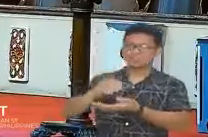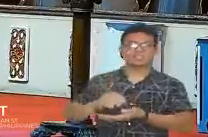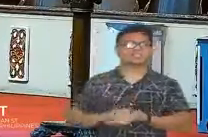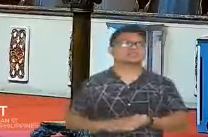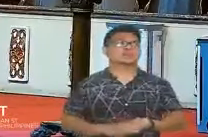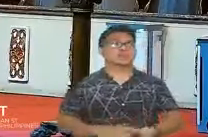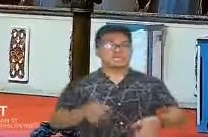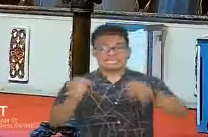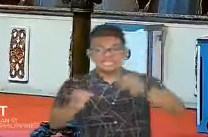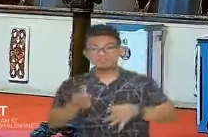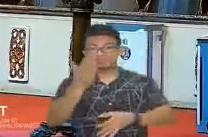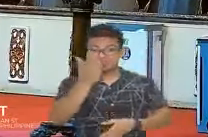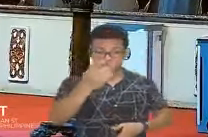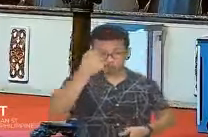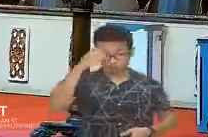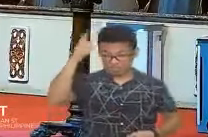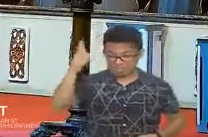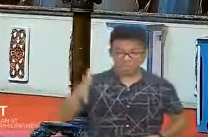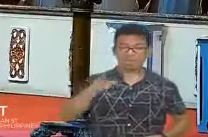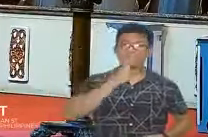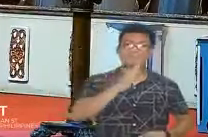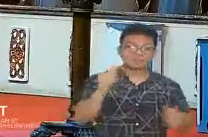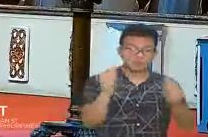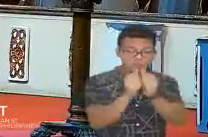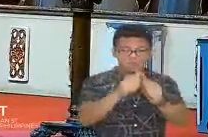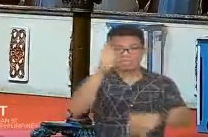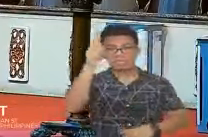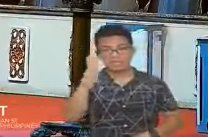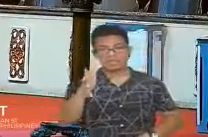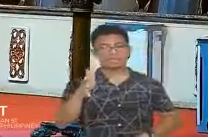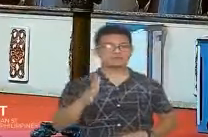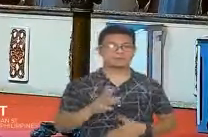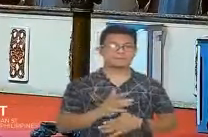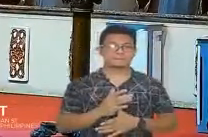If you are for God, be with God.